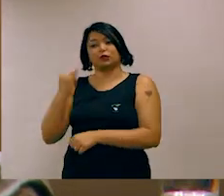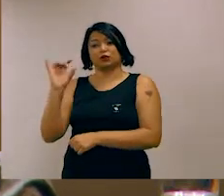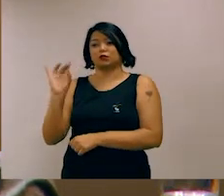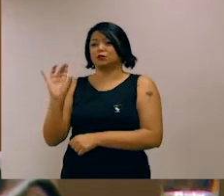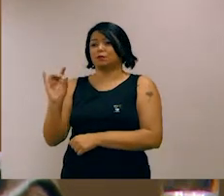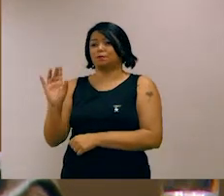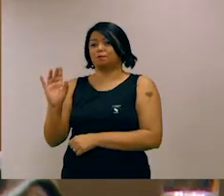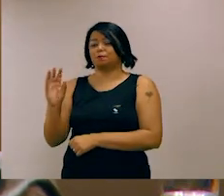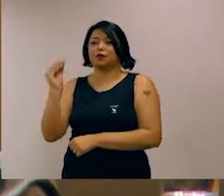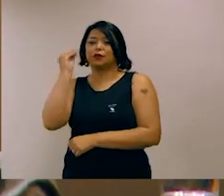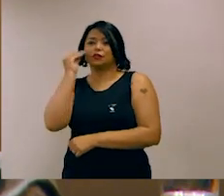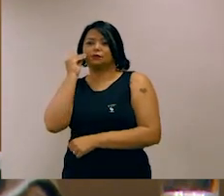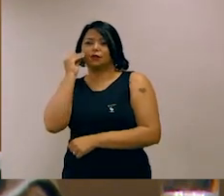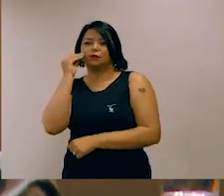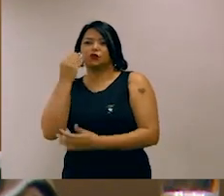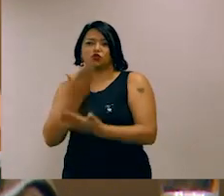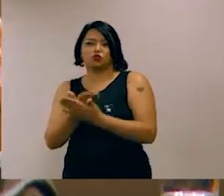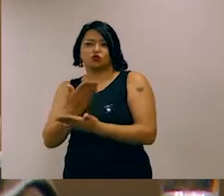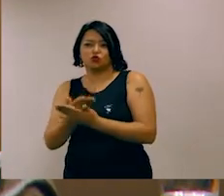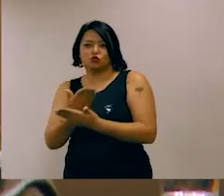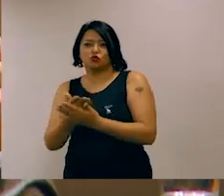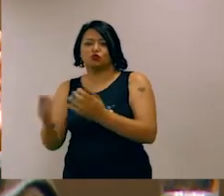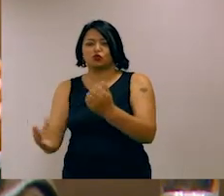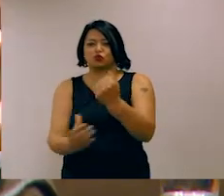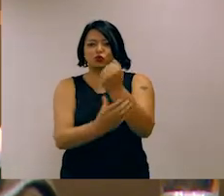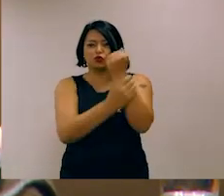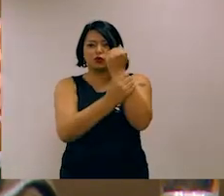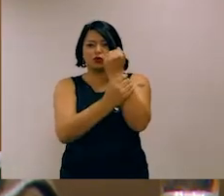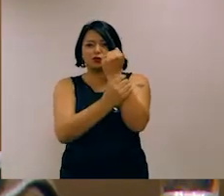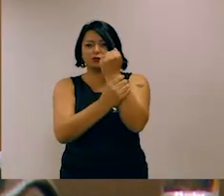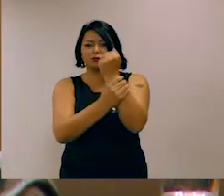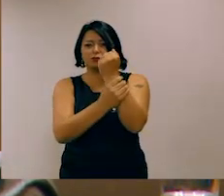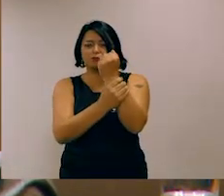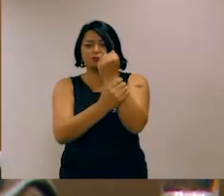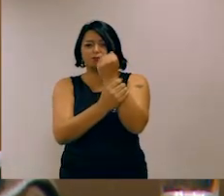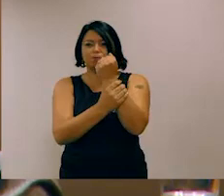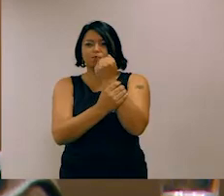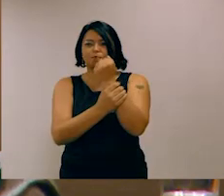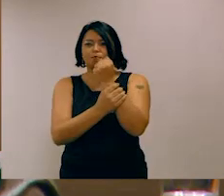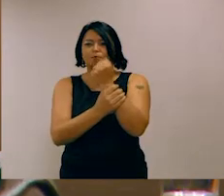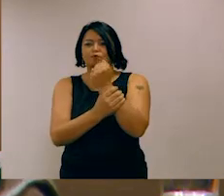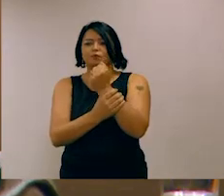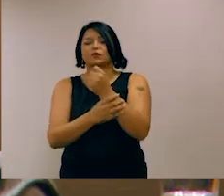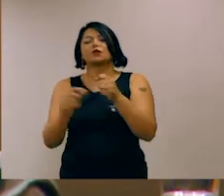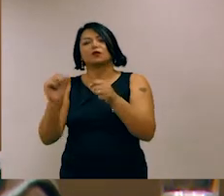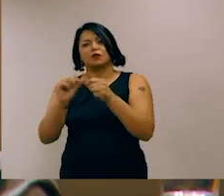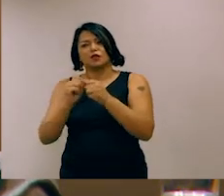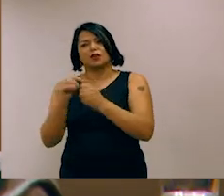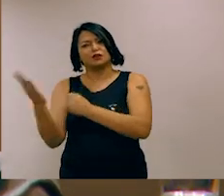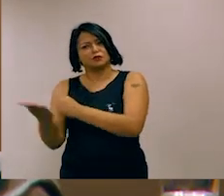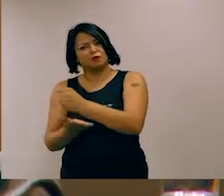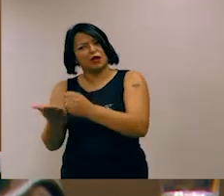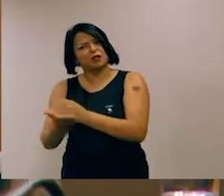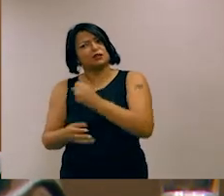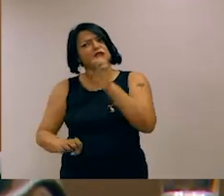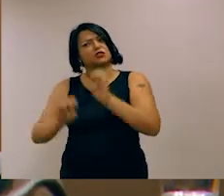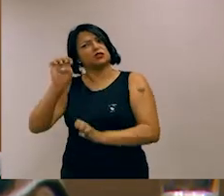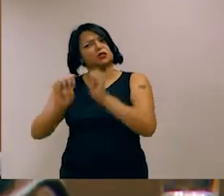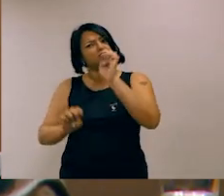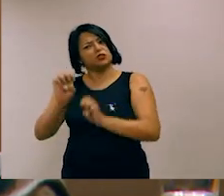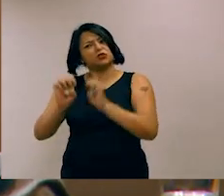that. We are getting into more big data machine learning approaches now.